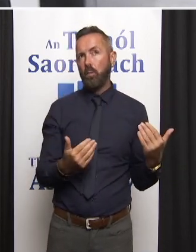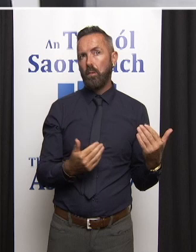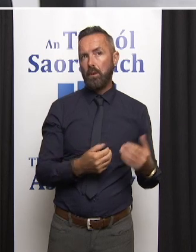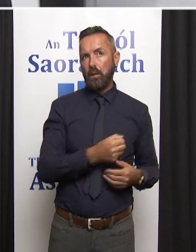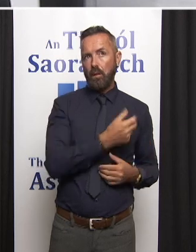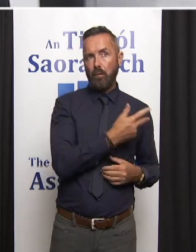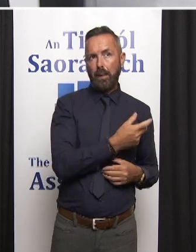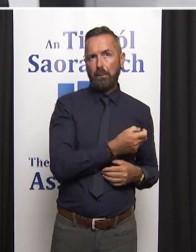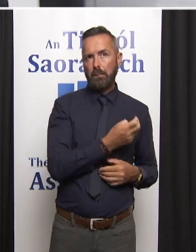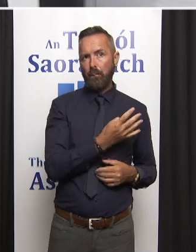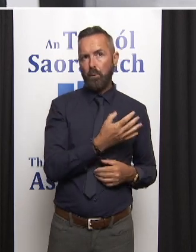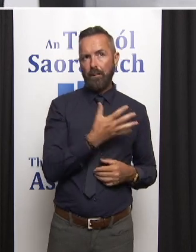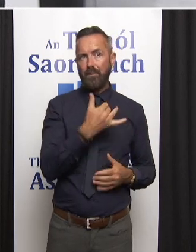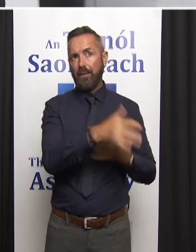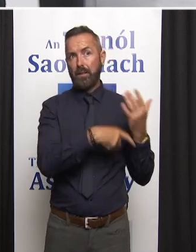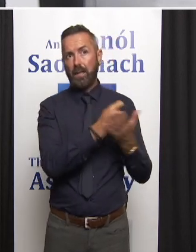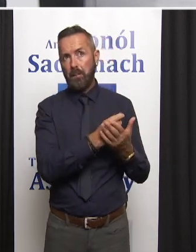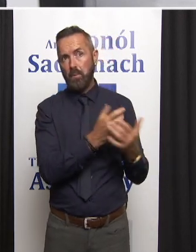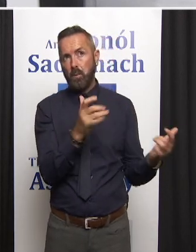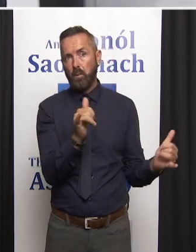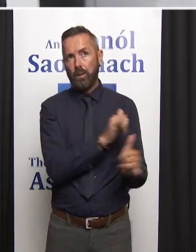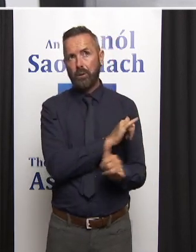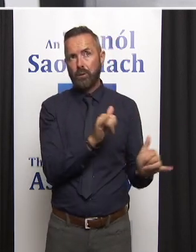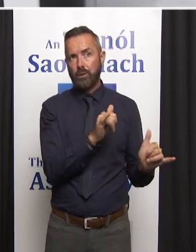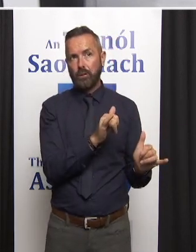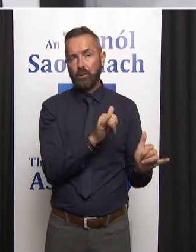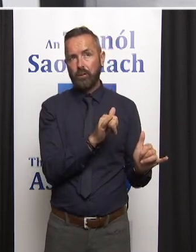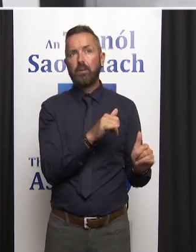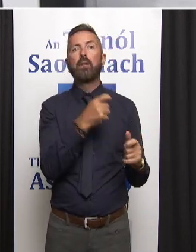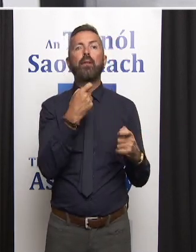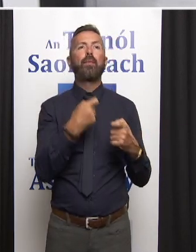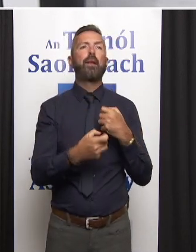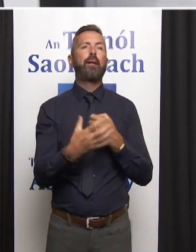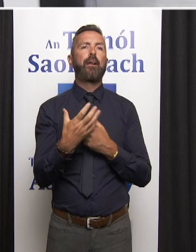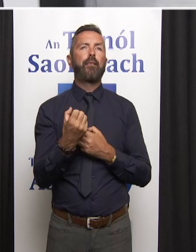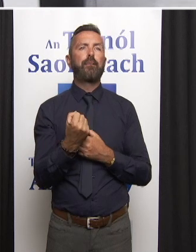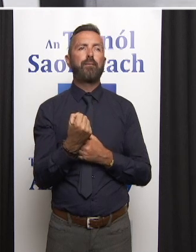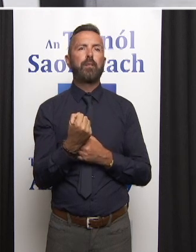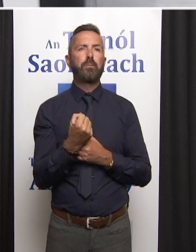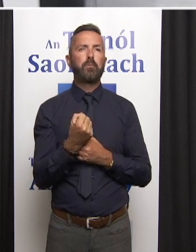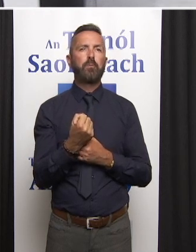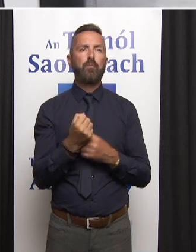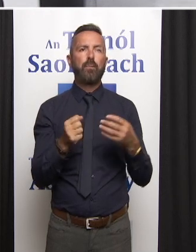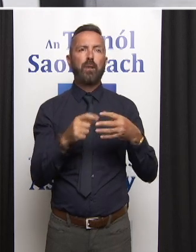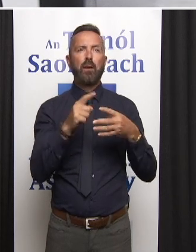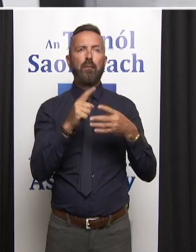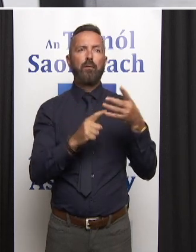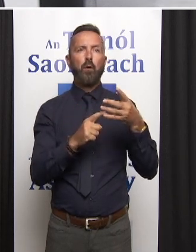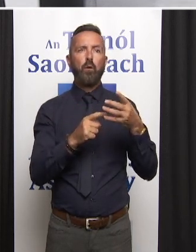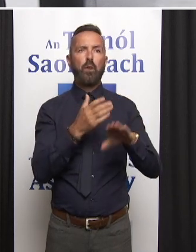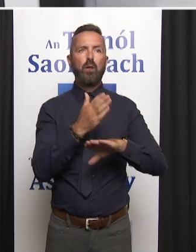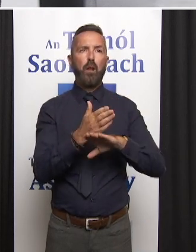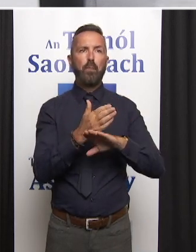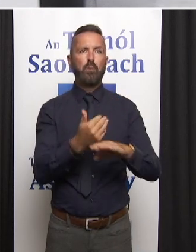But that's up to you. And then you have your 4 columns, the function,